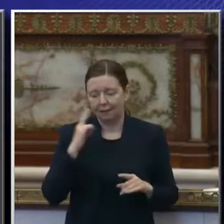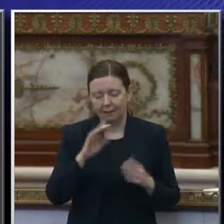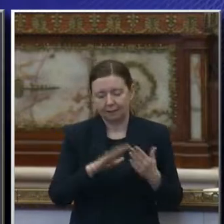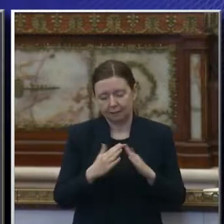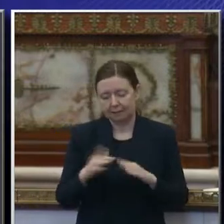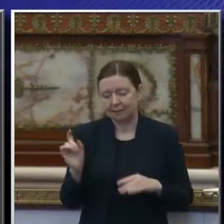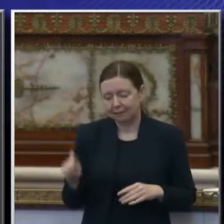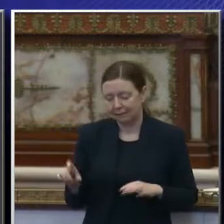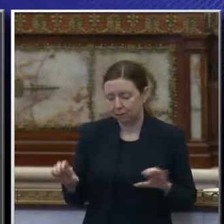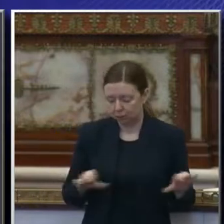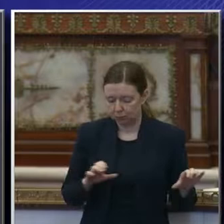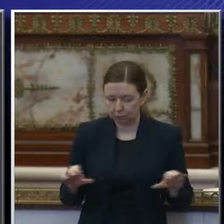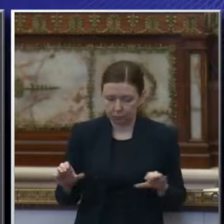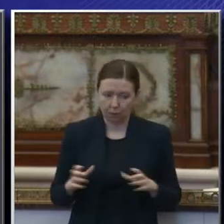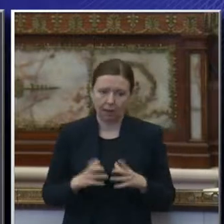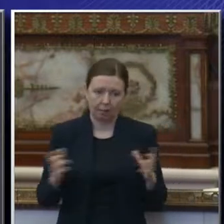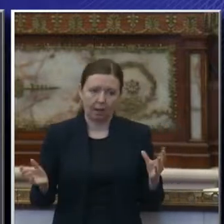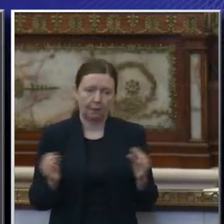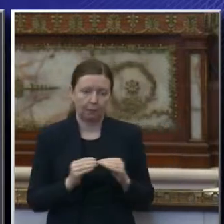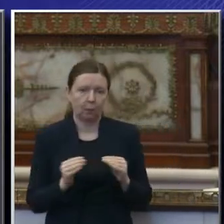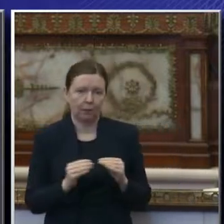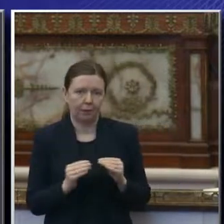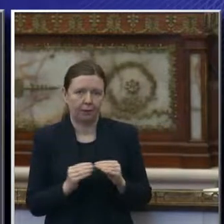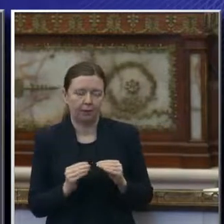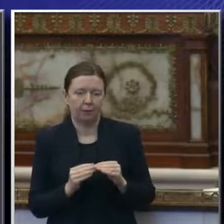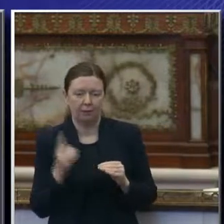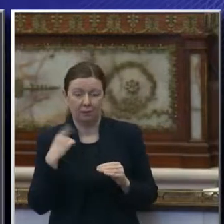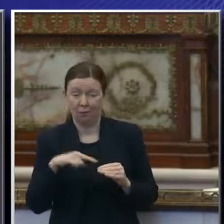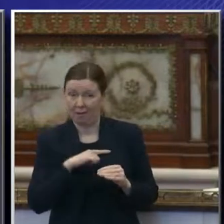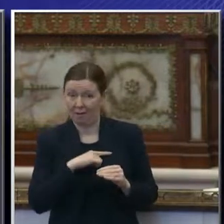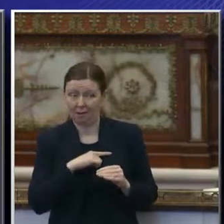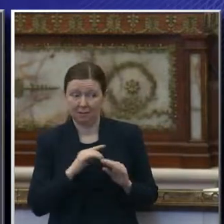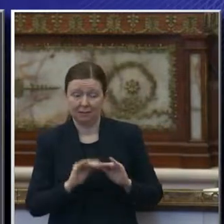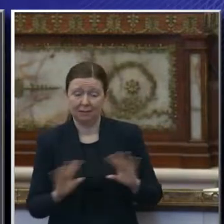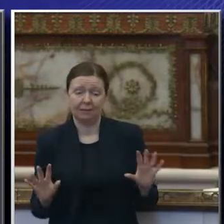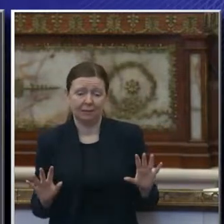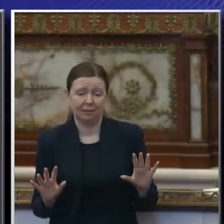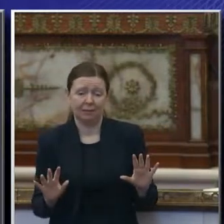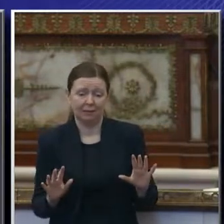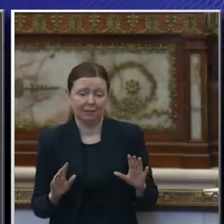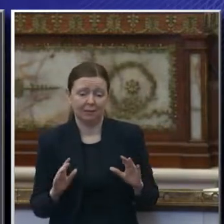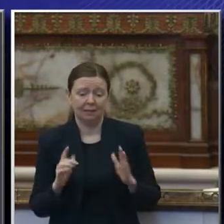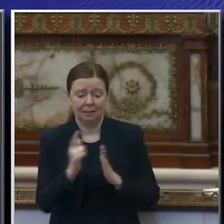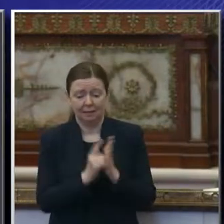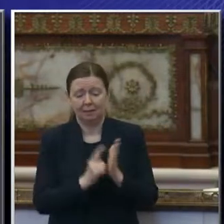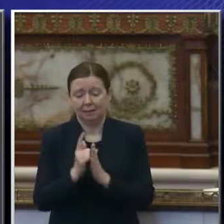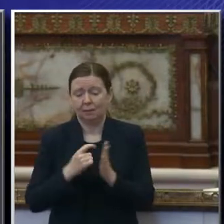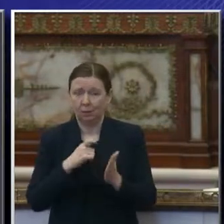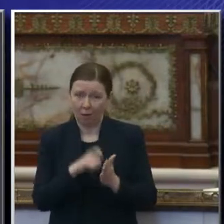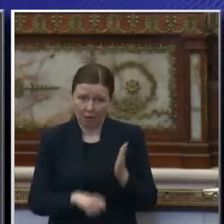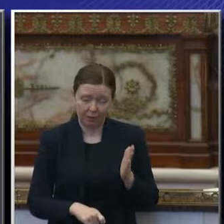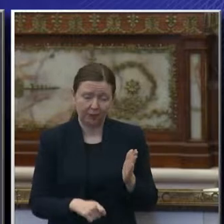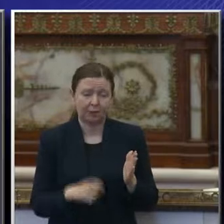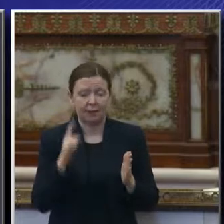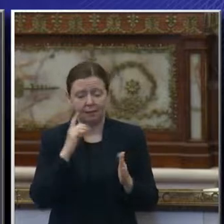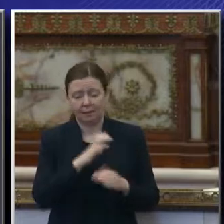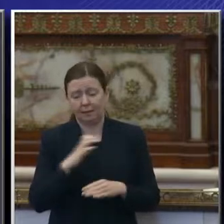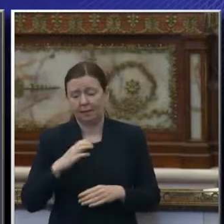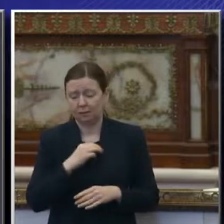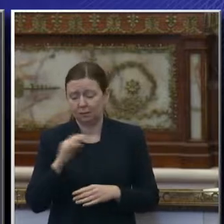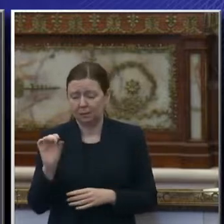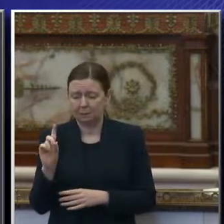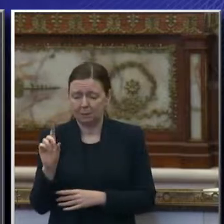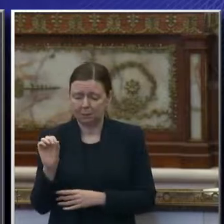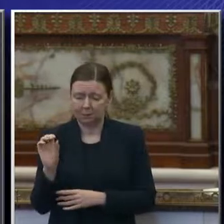needs to do a lot more on our level. Clearly, the legislation that we authored, and I think Councilmember Dom